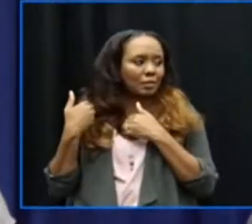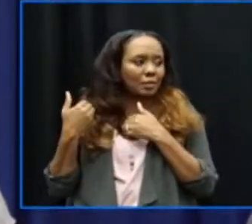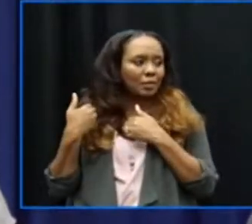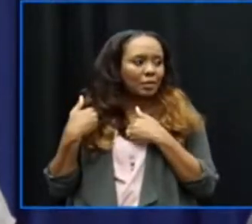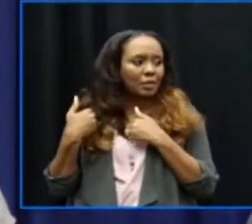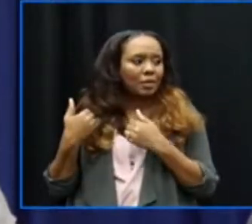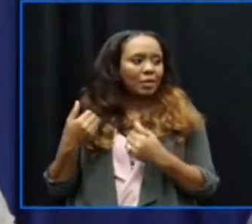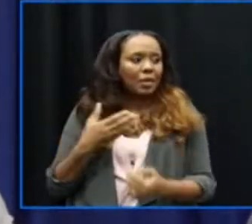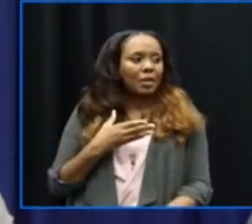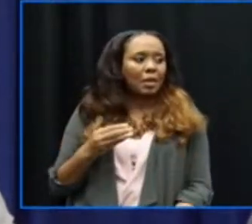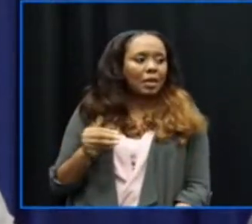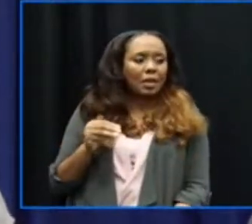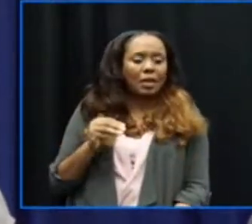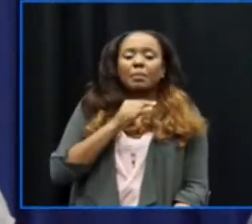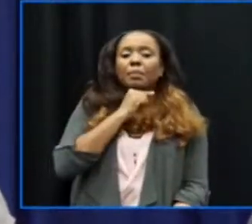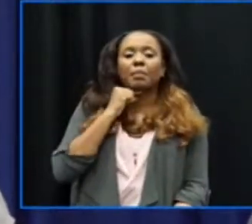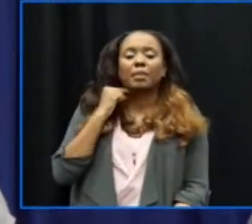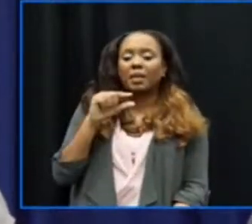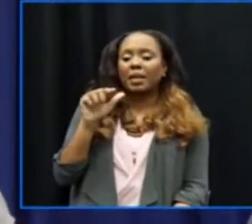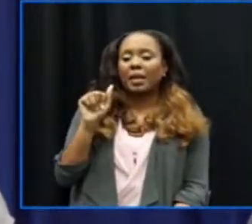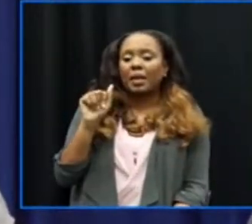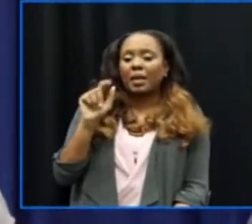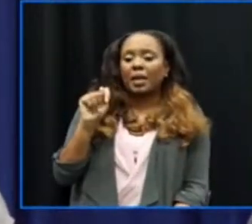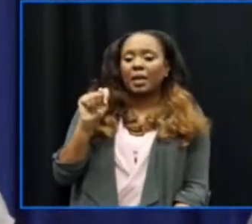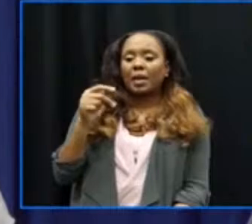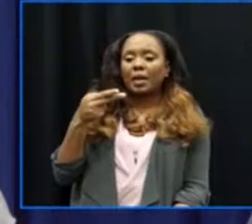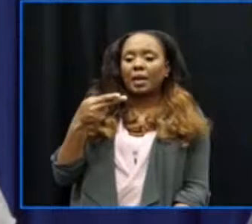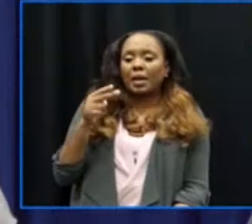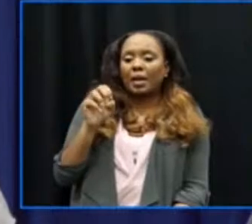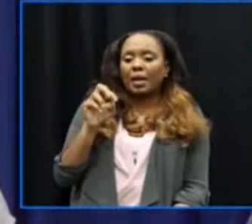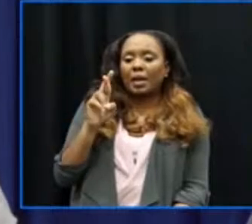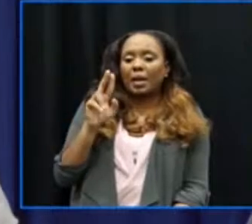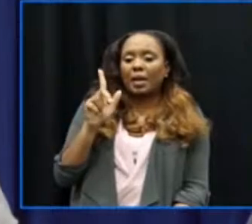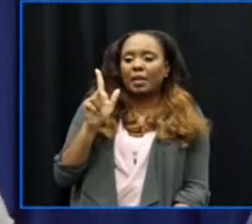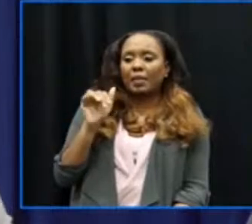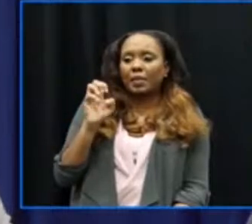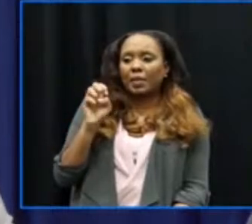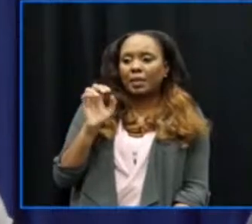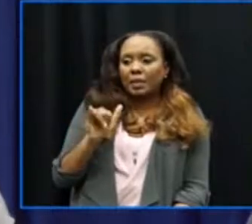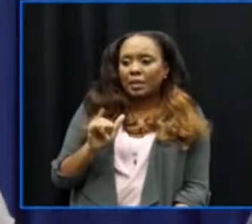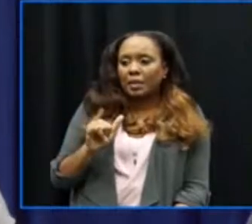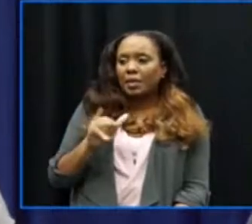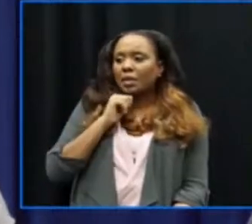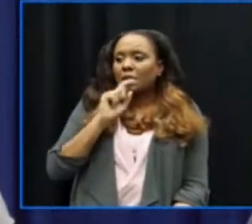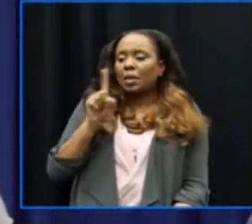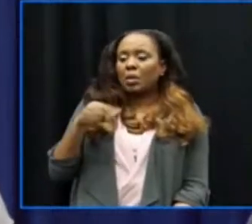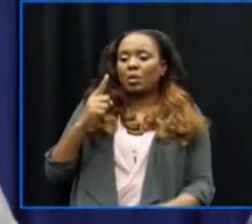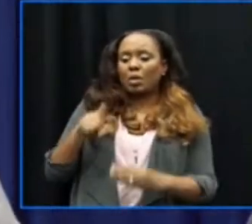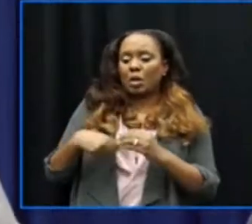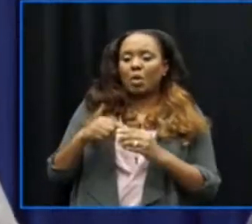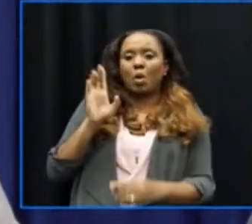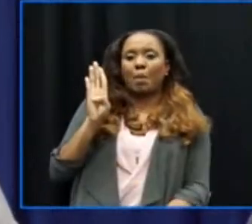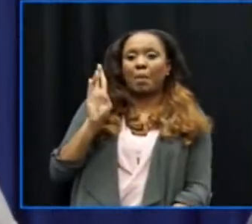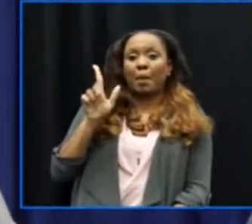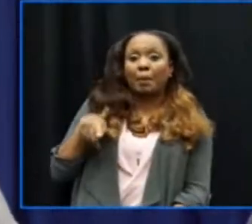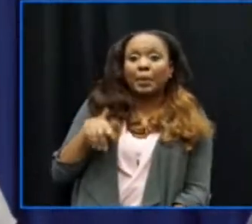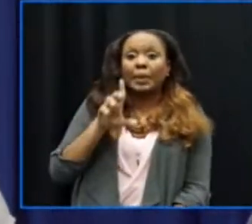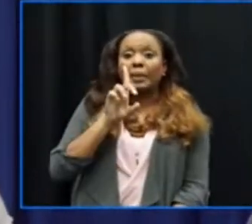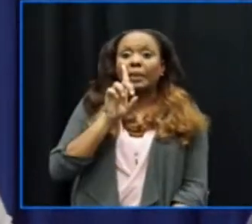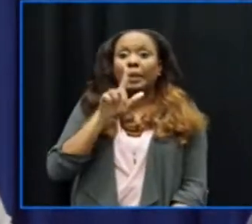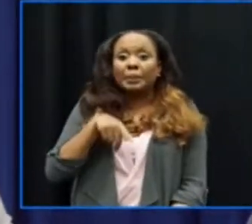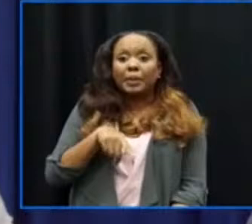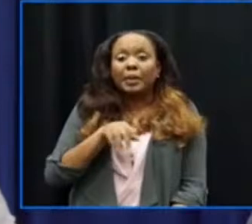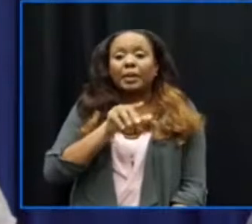Bishop Atherley, on the issues that go beyond our partisan political divide to fix this